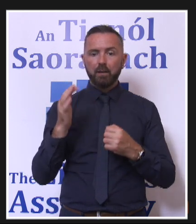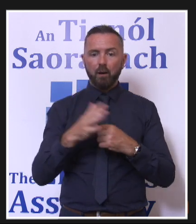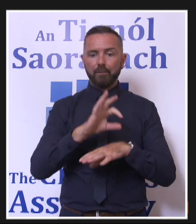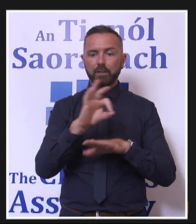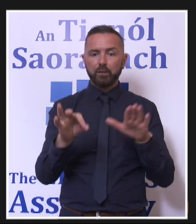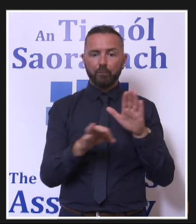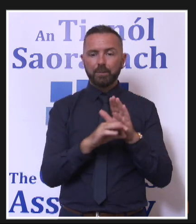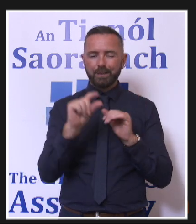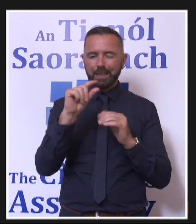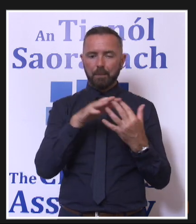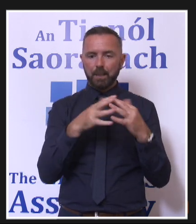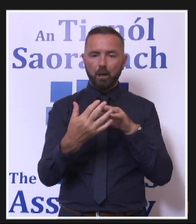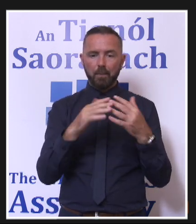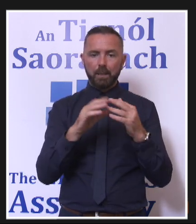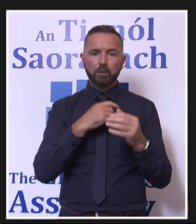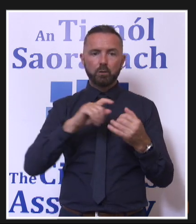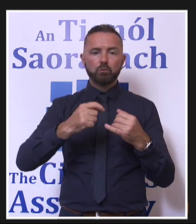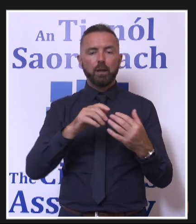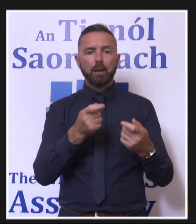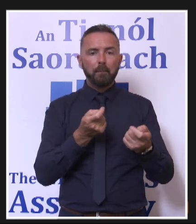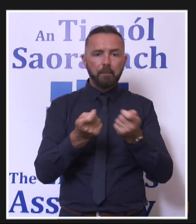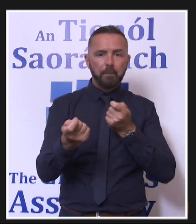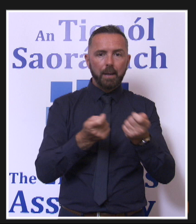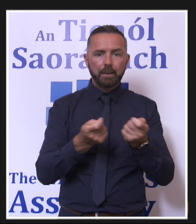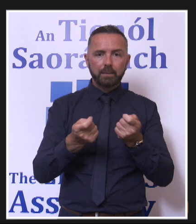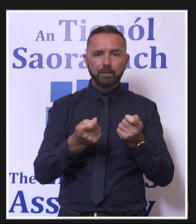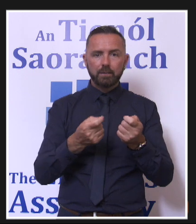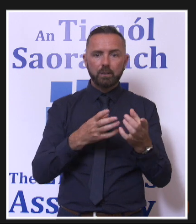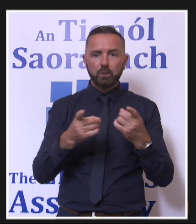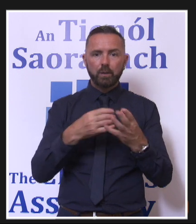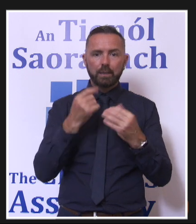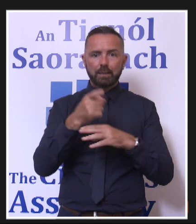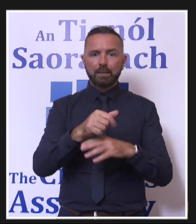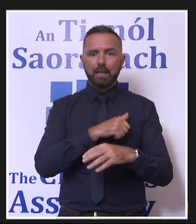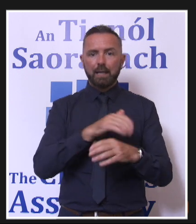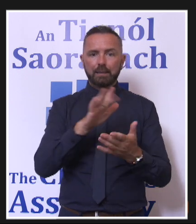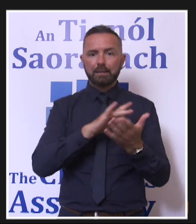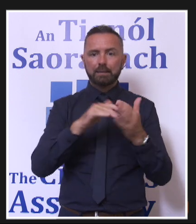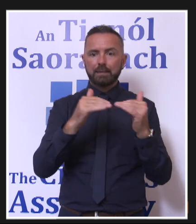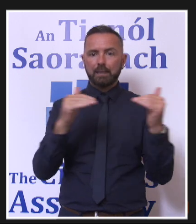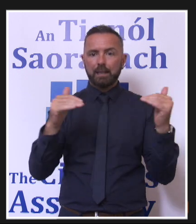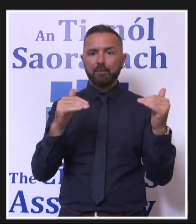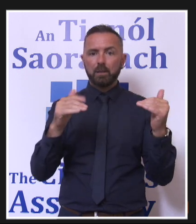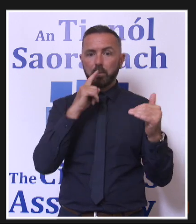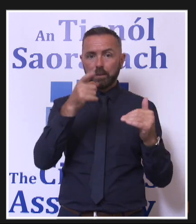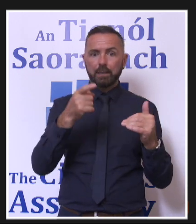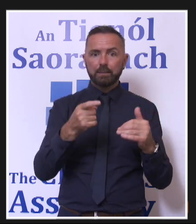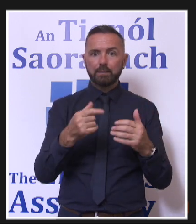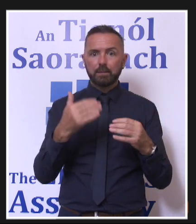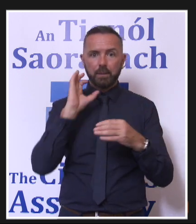it's a bit complicated to manage the fact that we can do things at a city level, but this is the competency of the state.